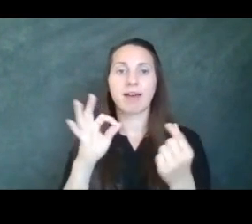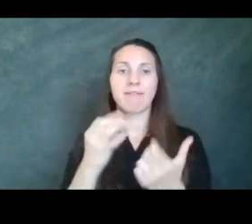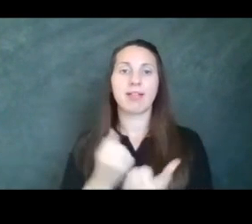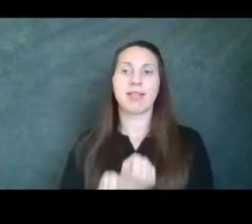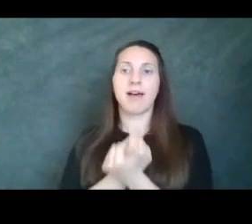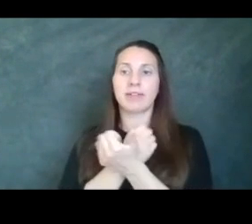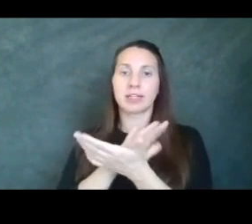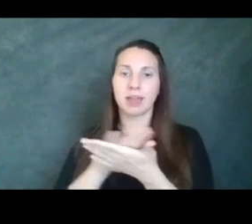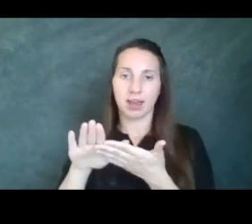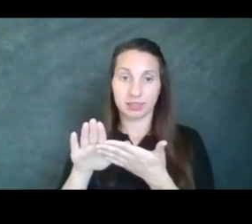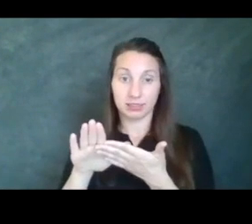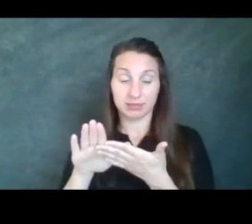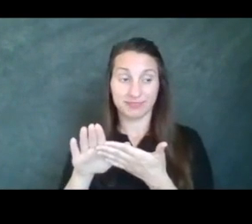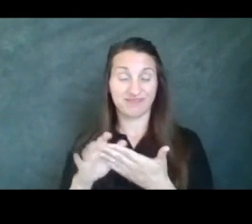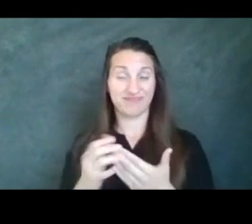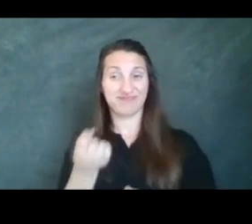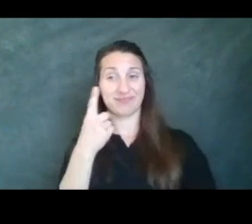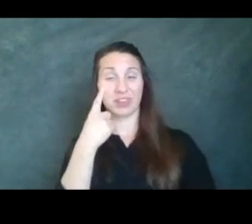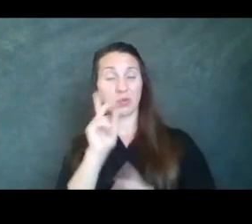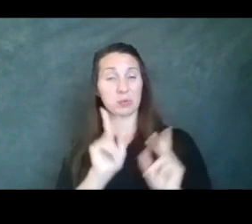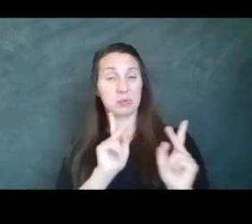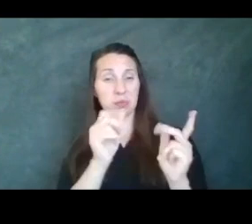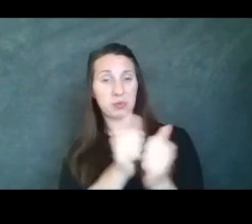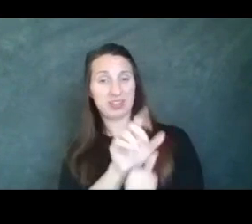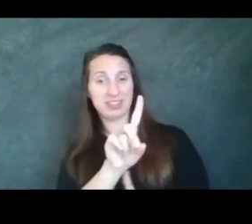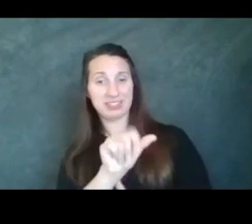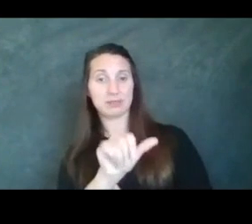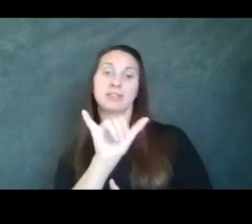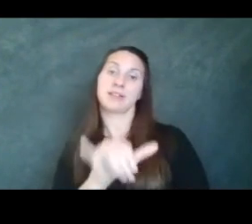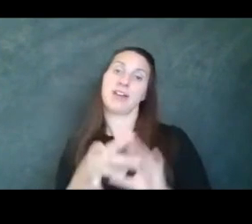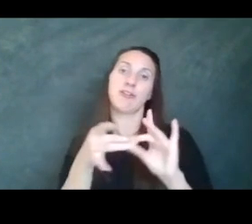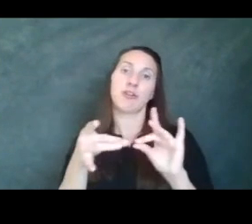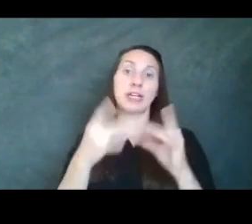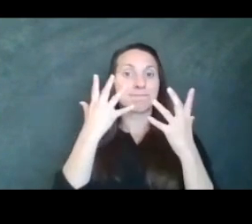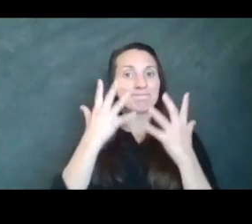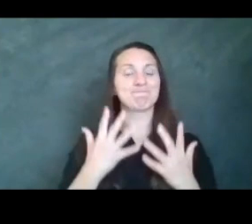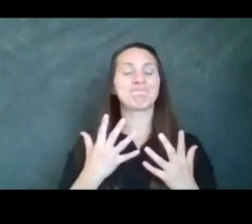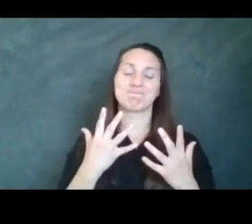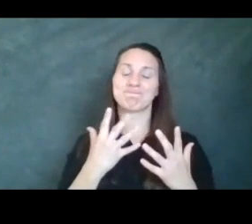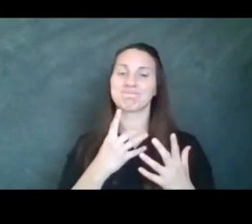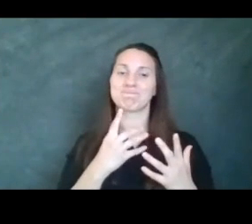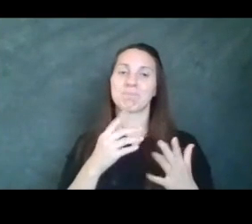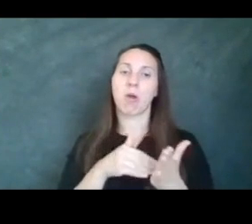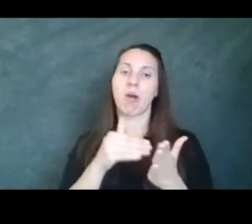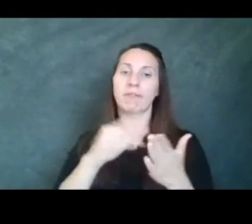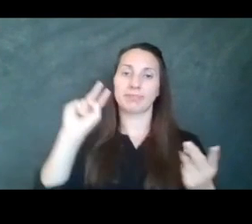with disabilities, this phrase, unfortunately, is often misconstrued.